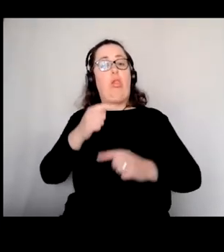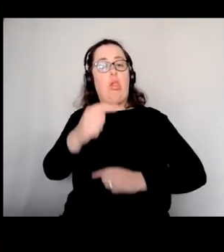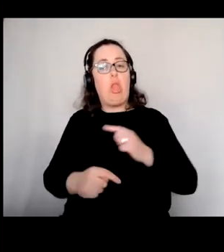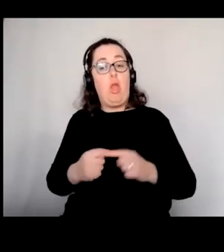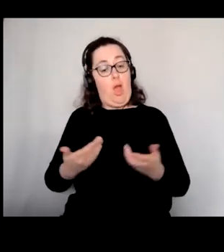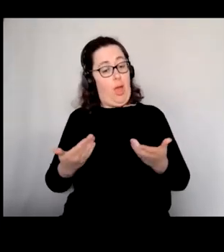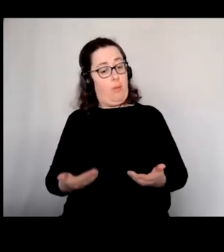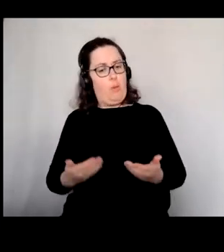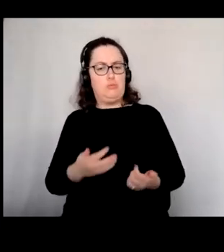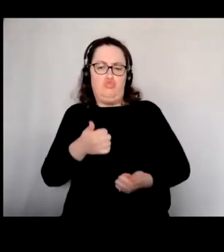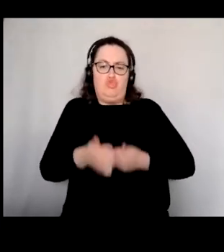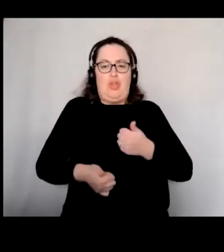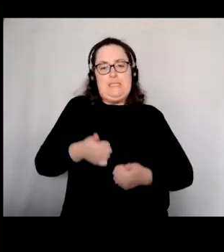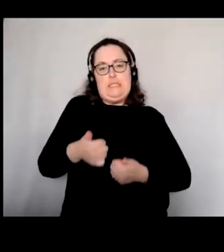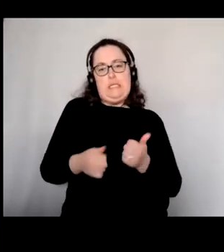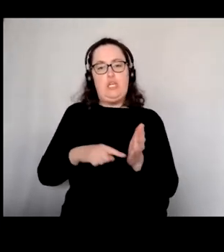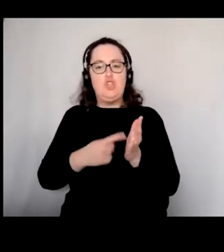trendy.